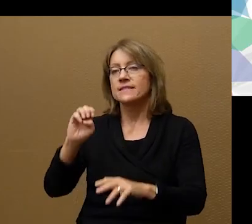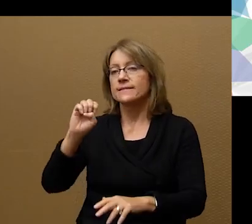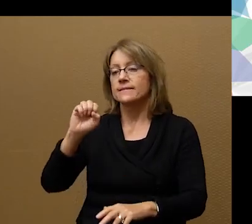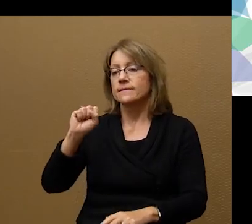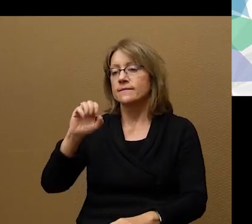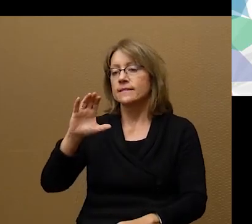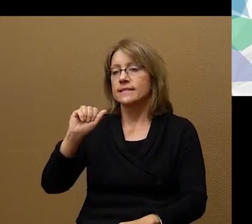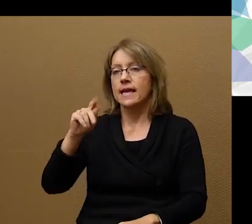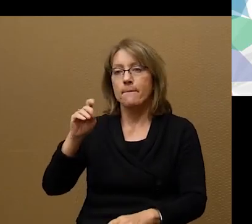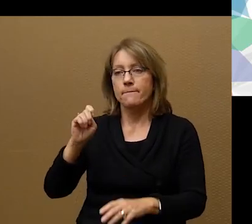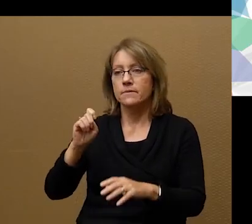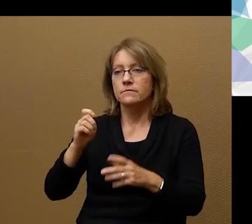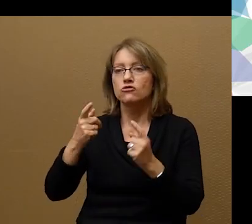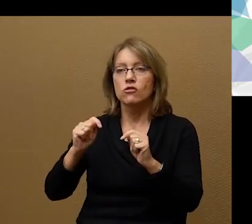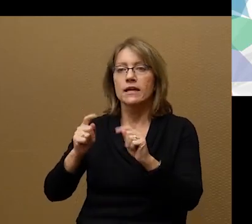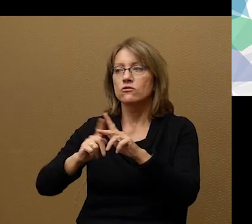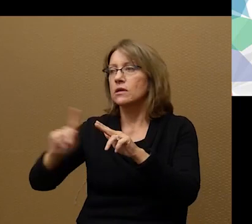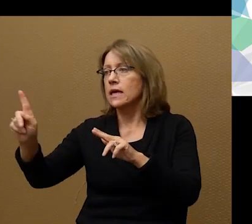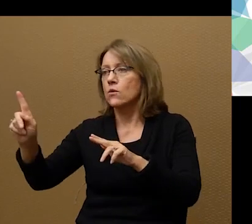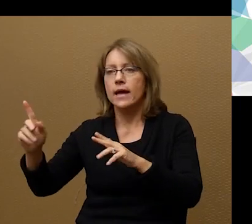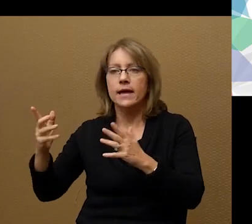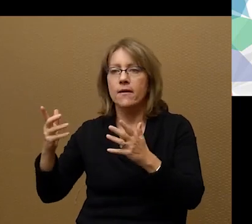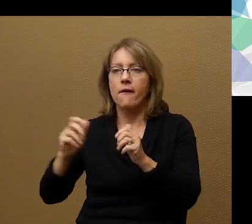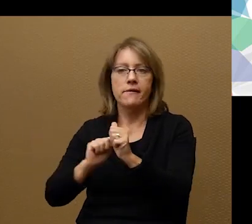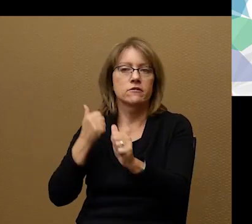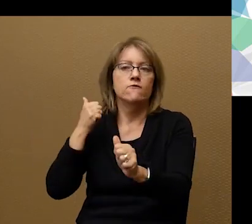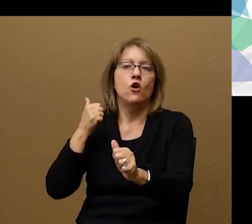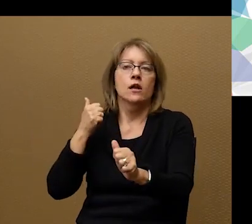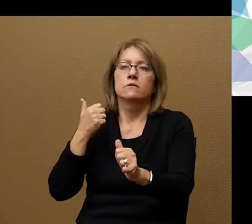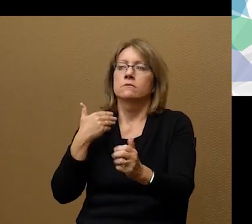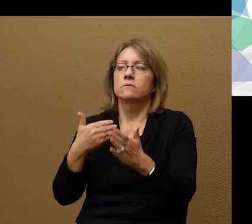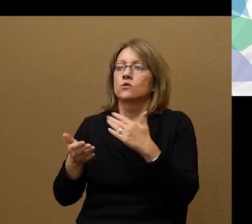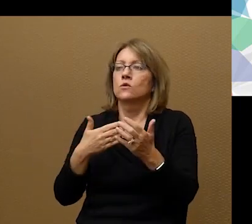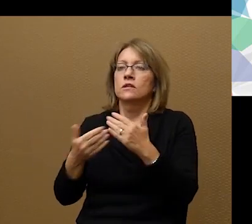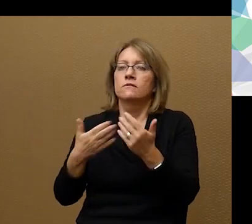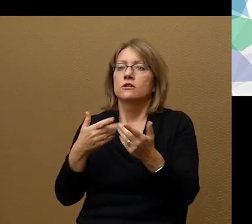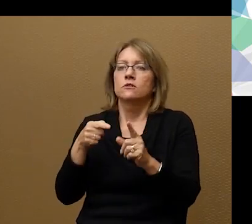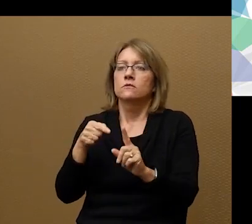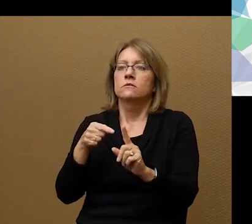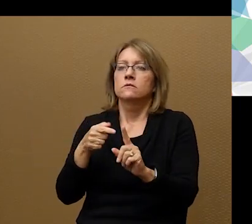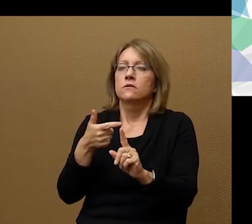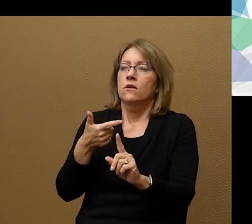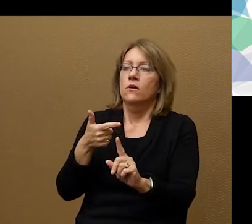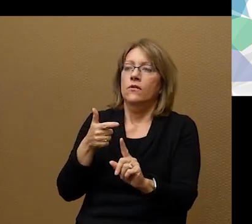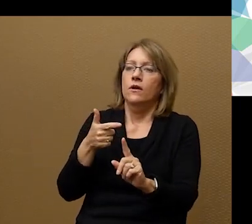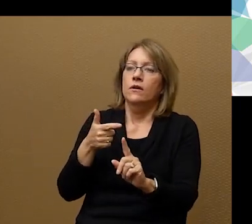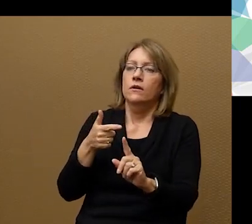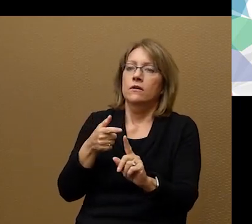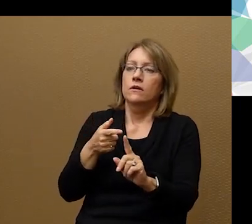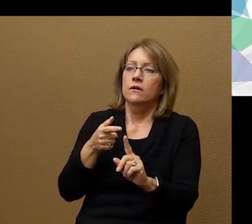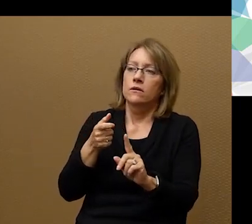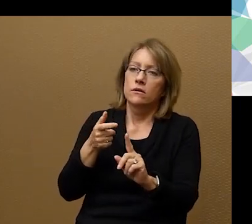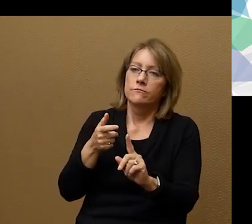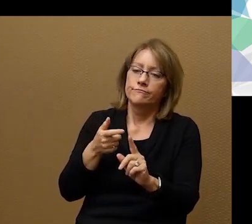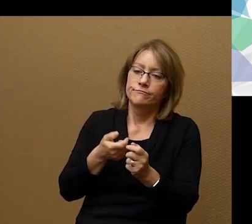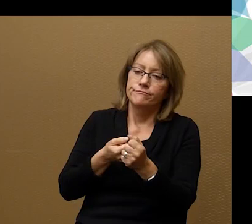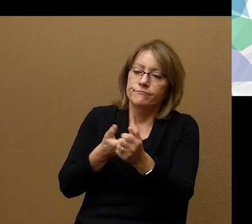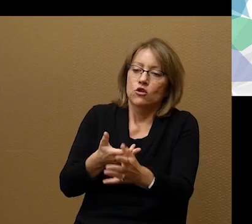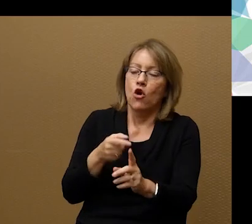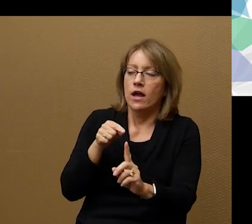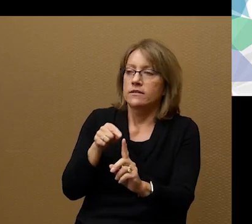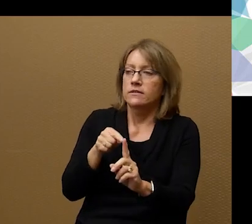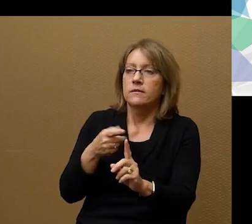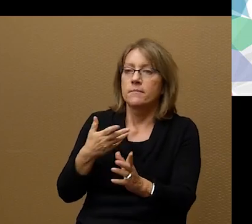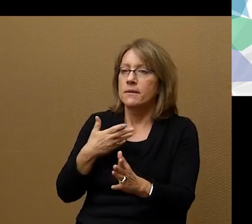They're trying to get away from whatever is the trigger. They might be aggressive when